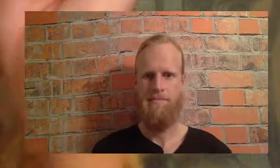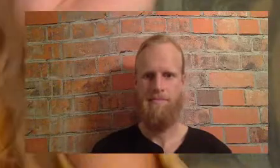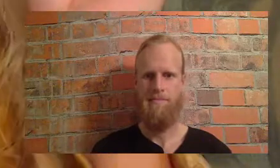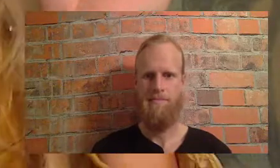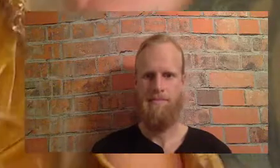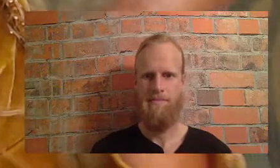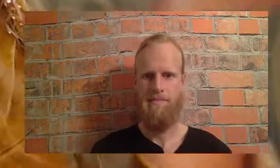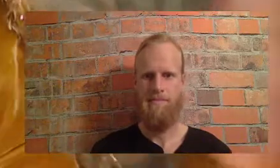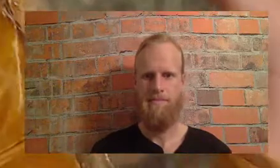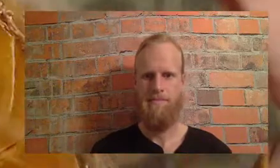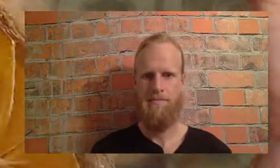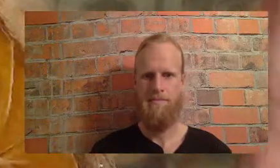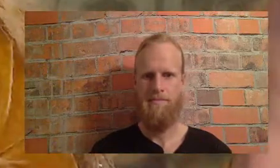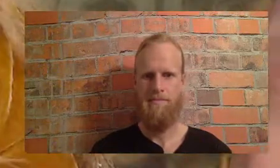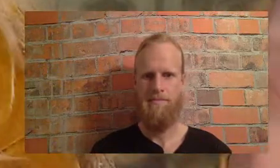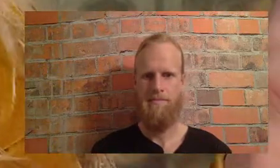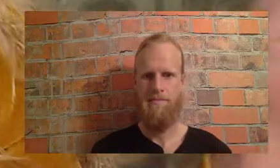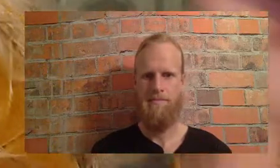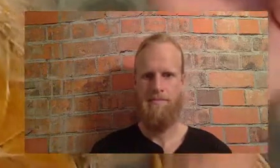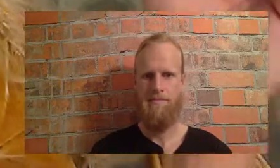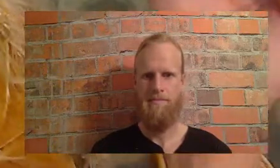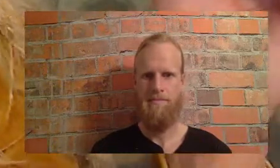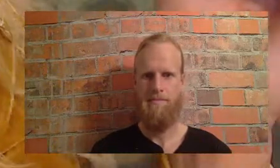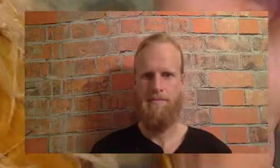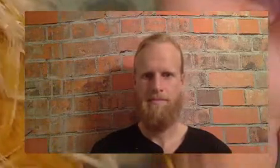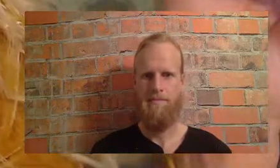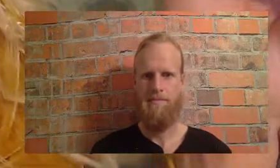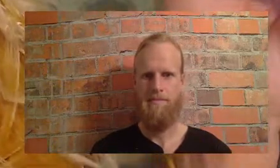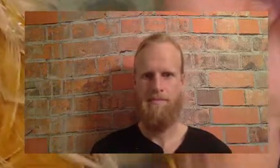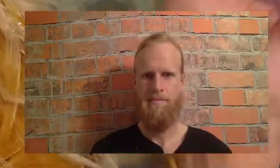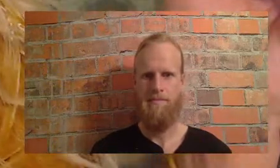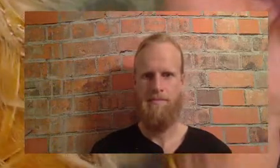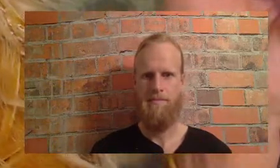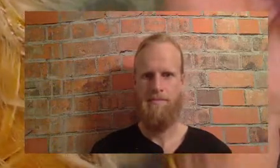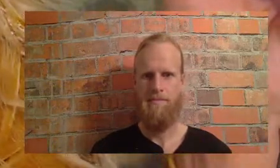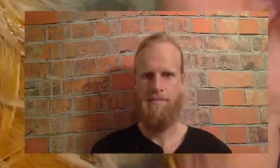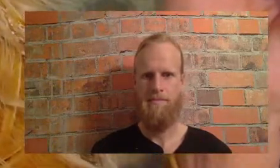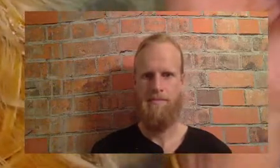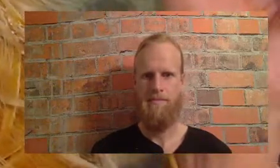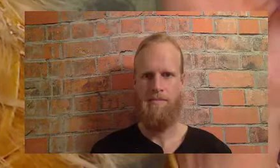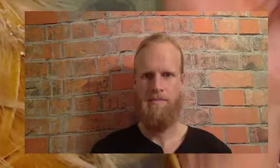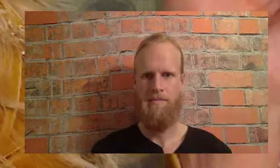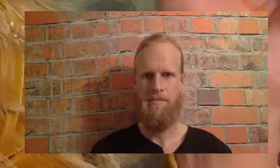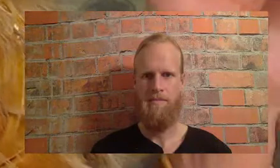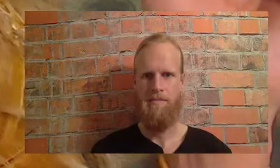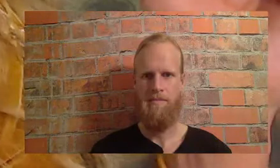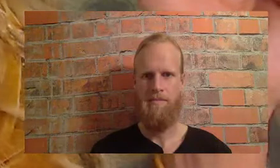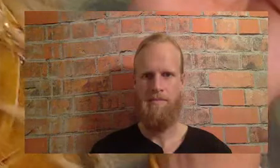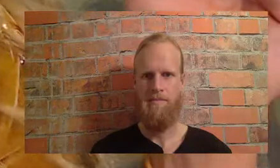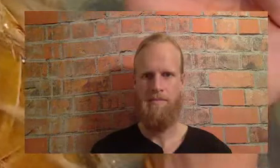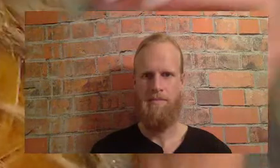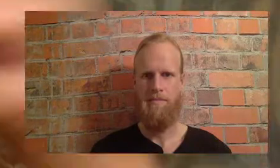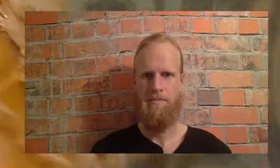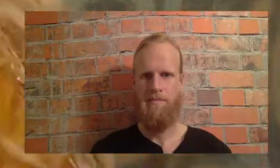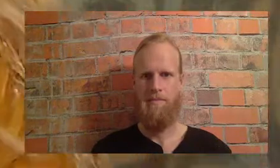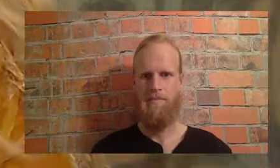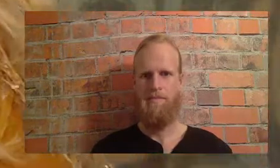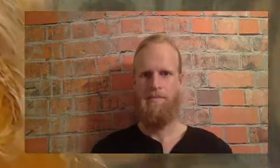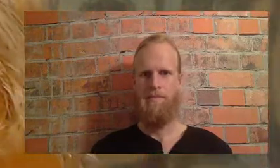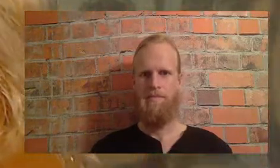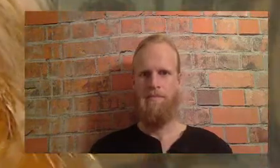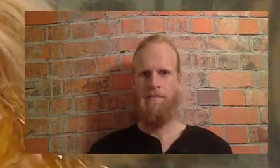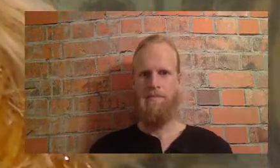own energy. So I hope you will continue to experiment with tapping. And for those of